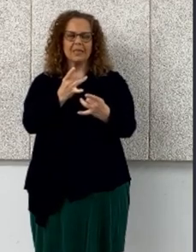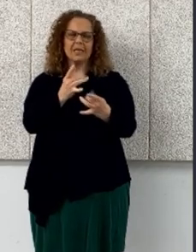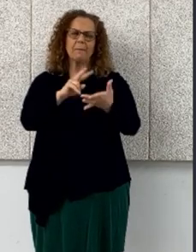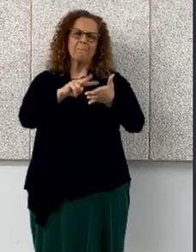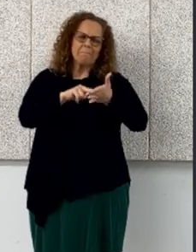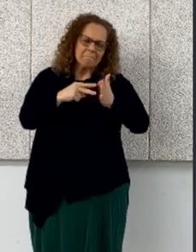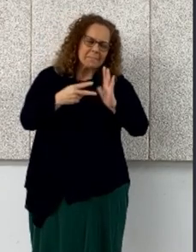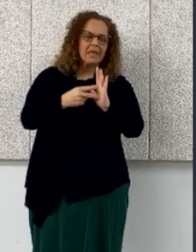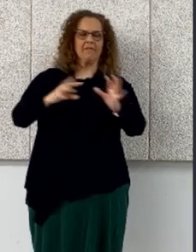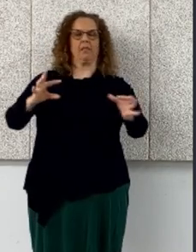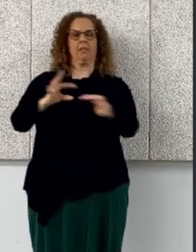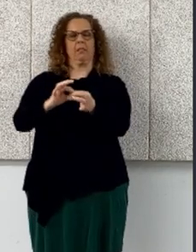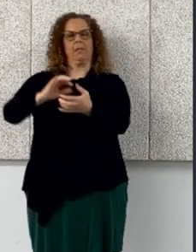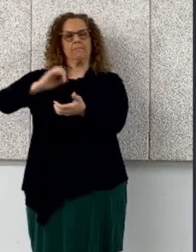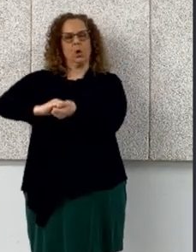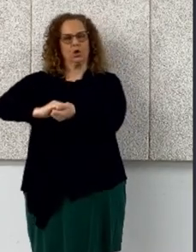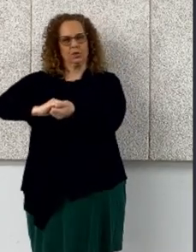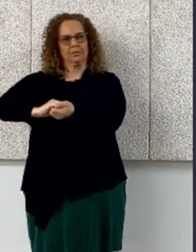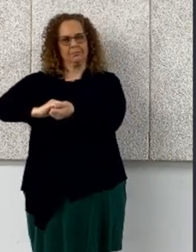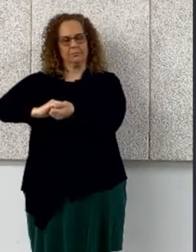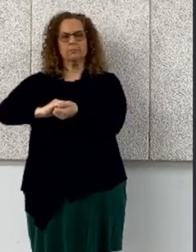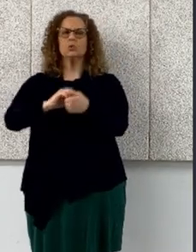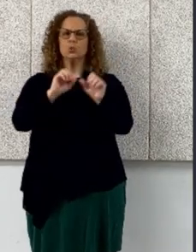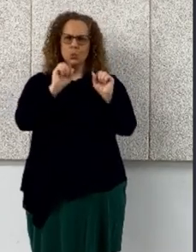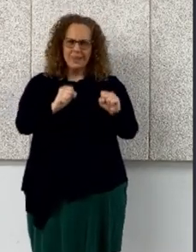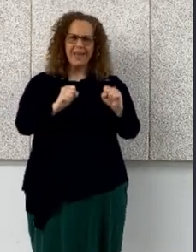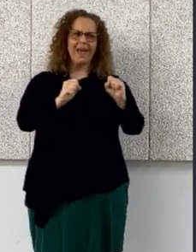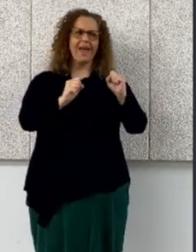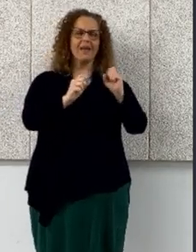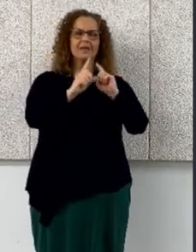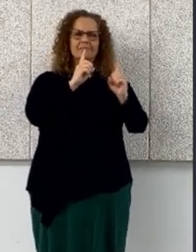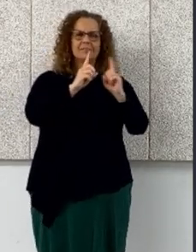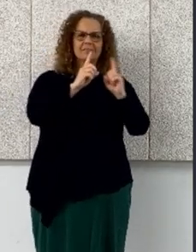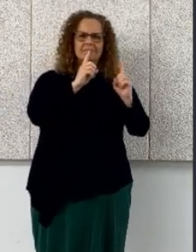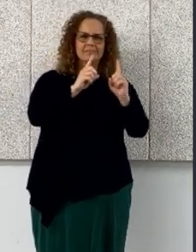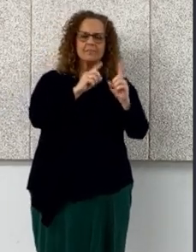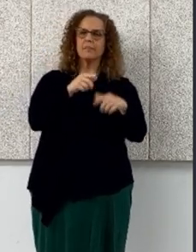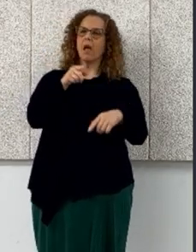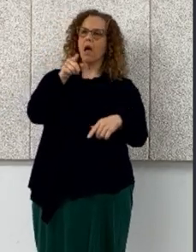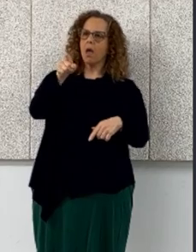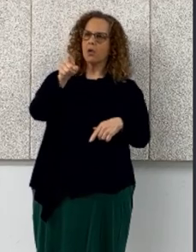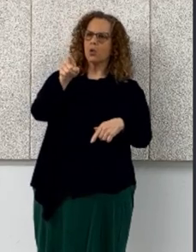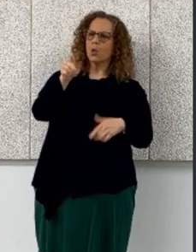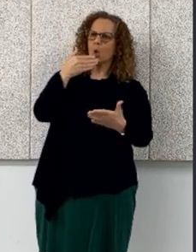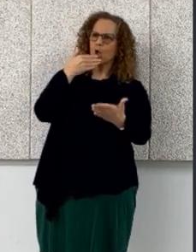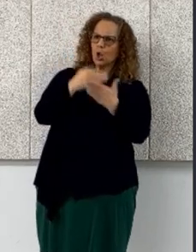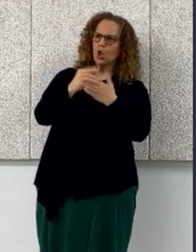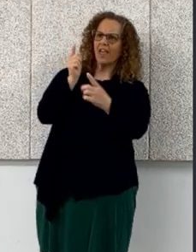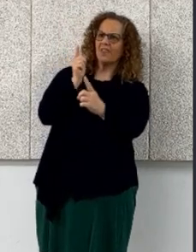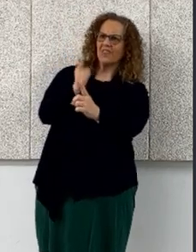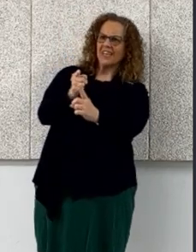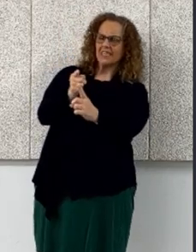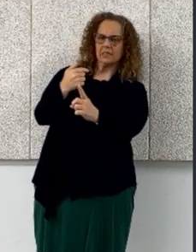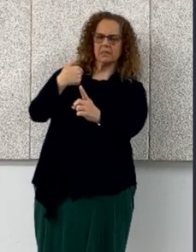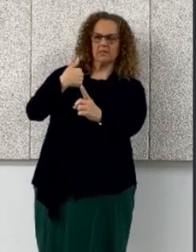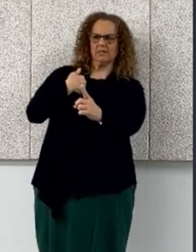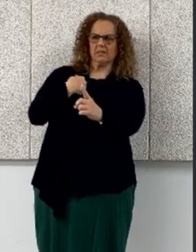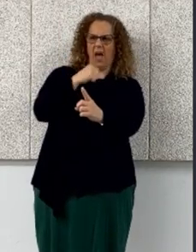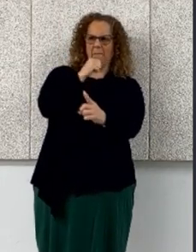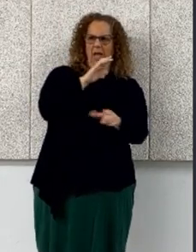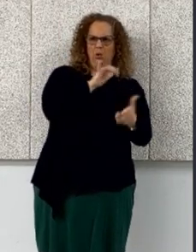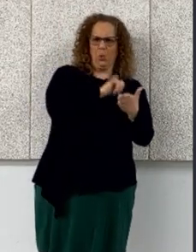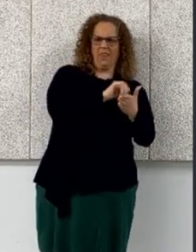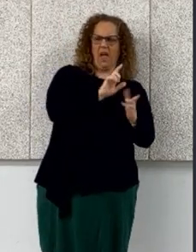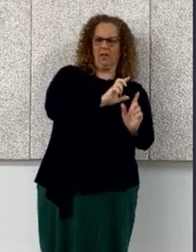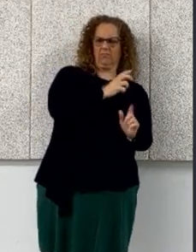Yeah. Mm-hmm. Because you can have conversations with people totally. Saying, hey, you do this really well. Can I stop doing it and like hand over to